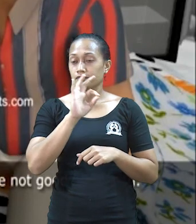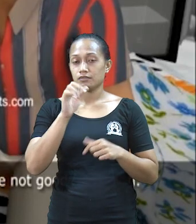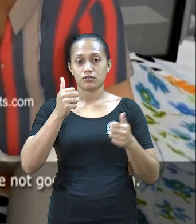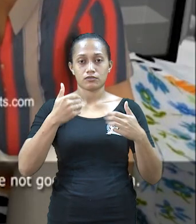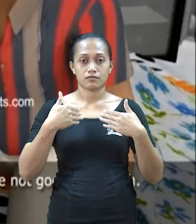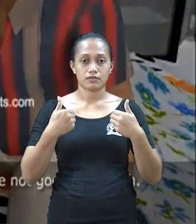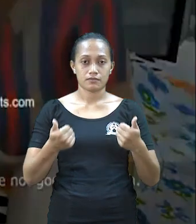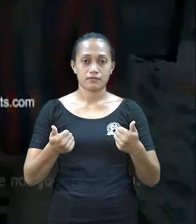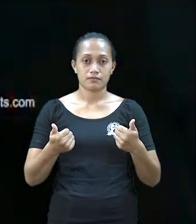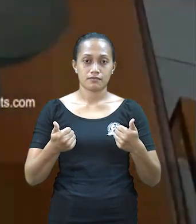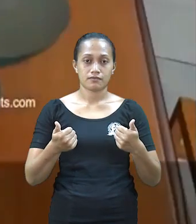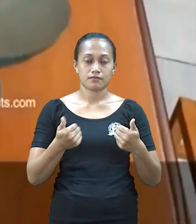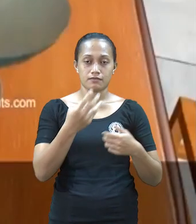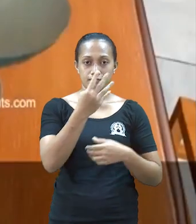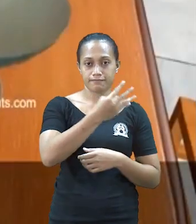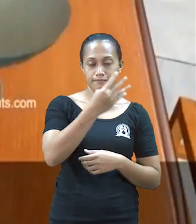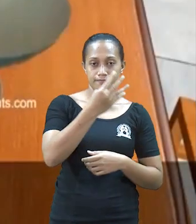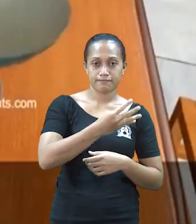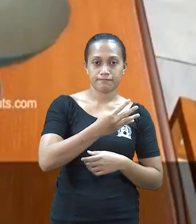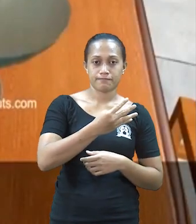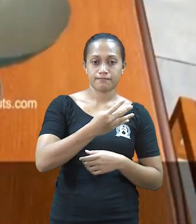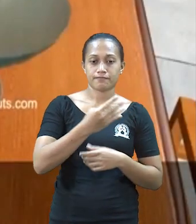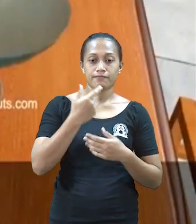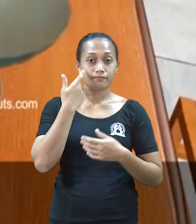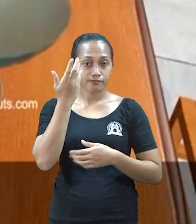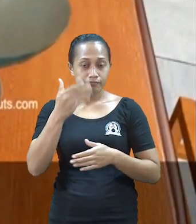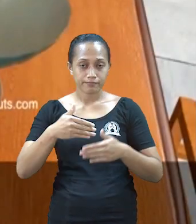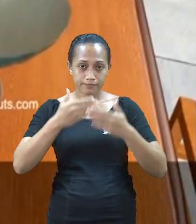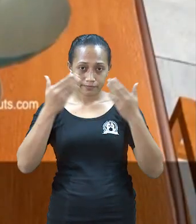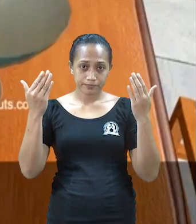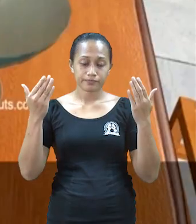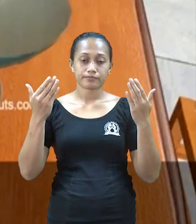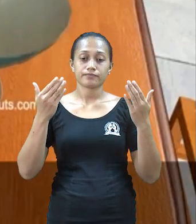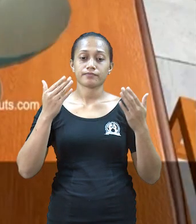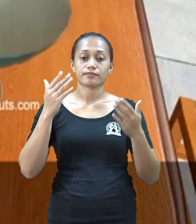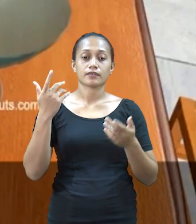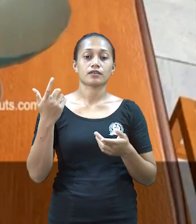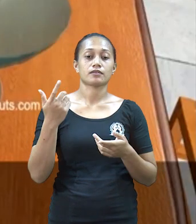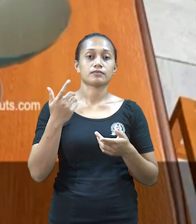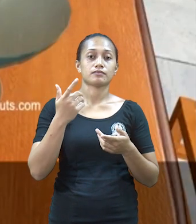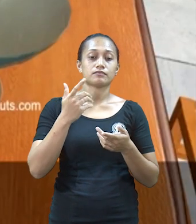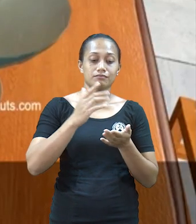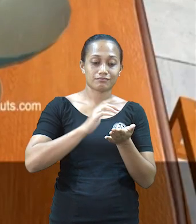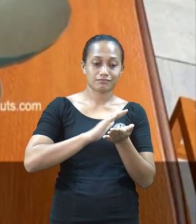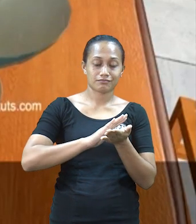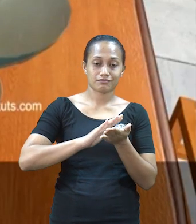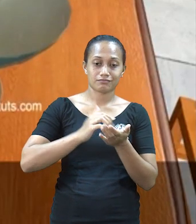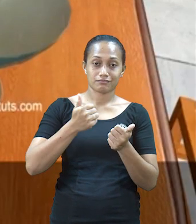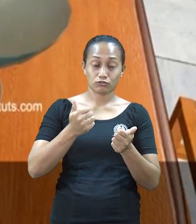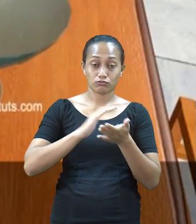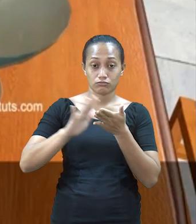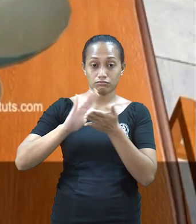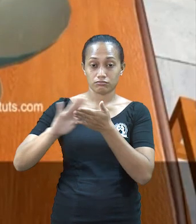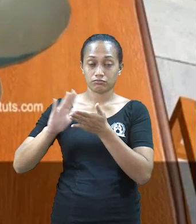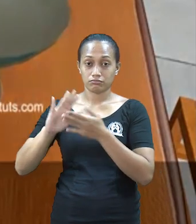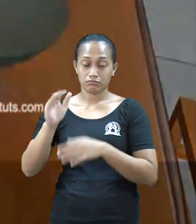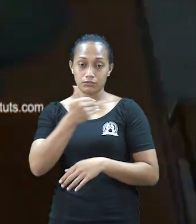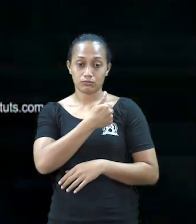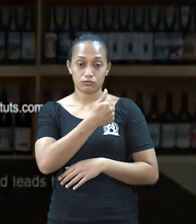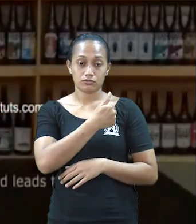good for health. 14. Every day, bowels should be cleared preferably in the